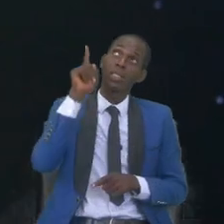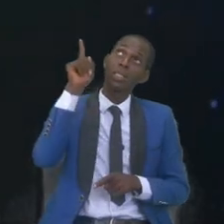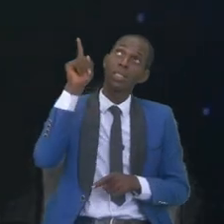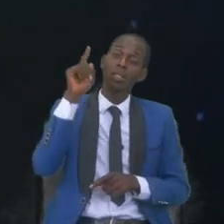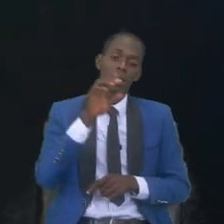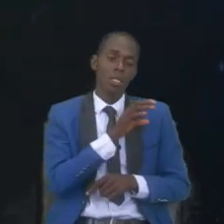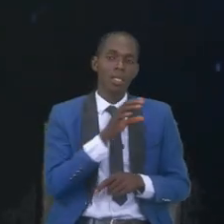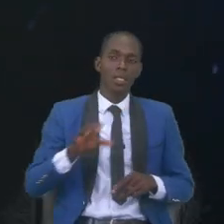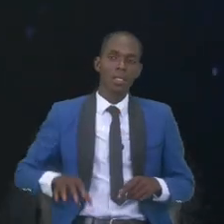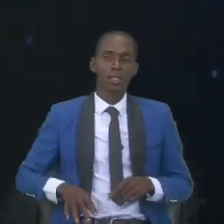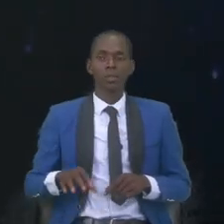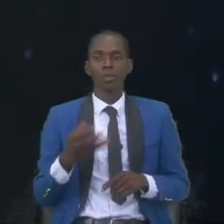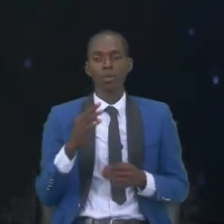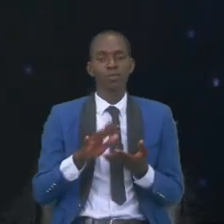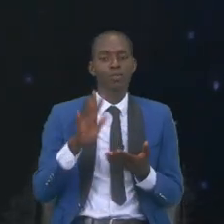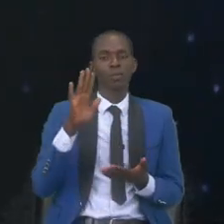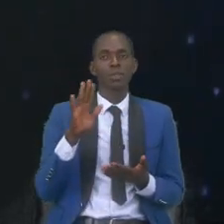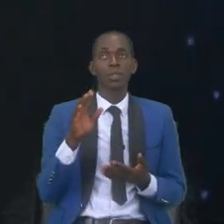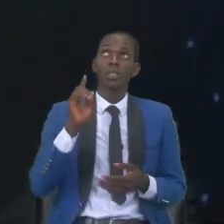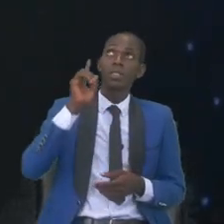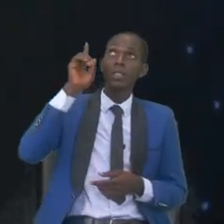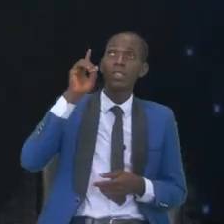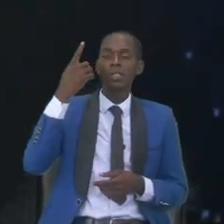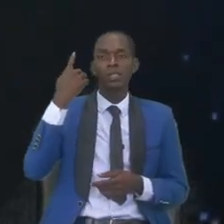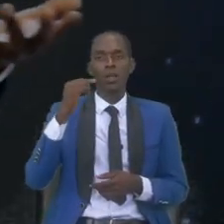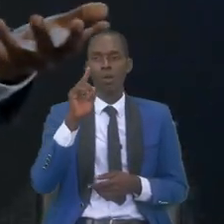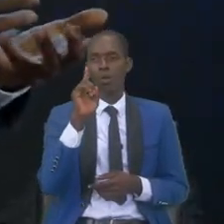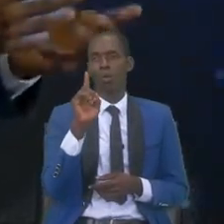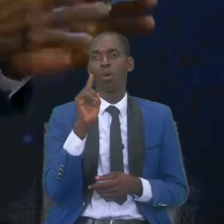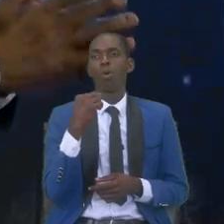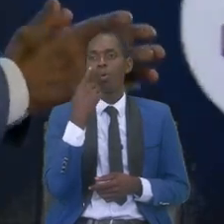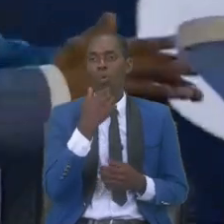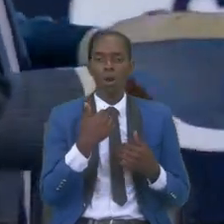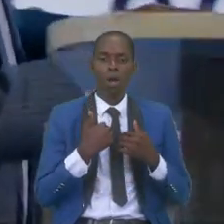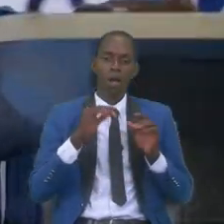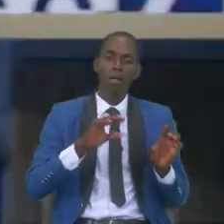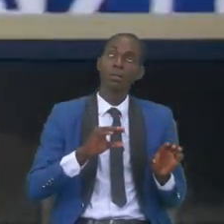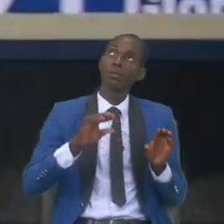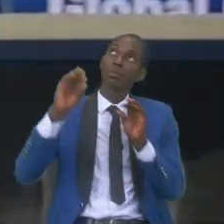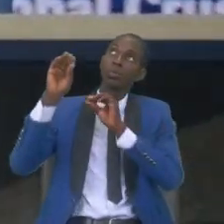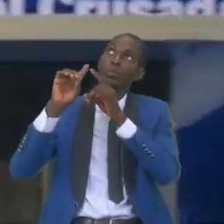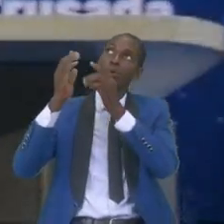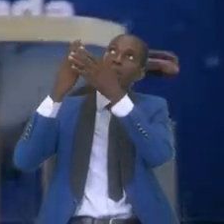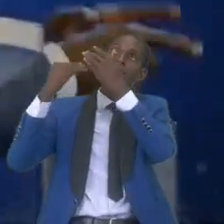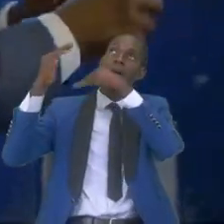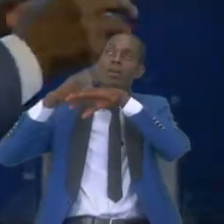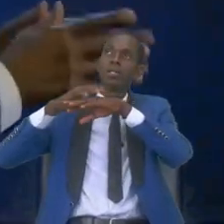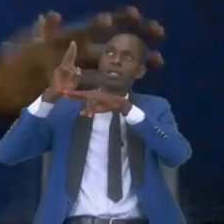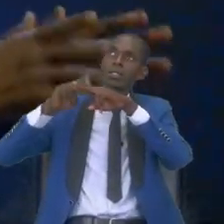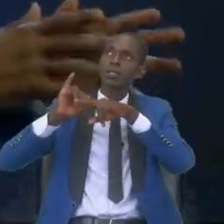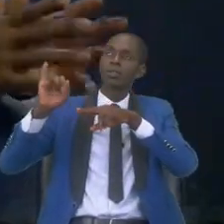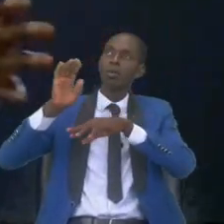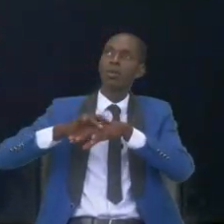Christ of glory, he, the one who has gone to heaven, sitting on the right